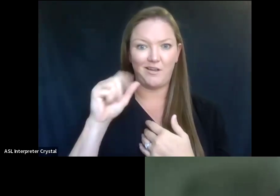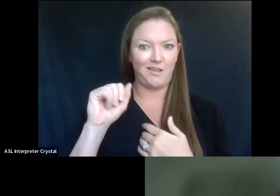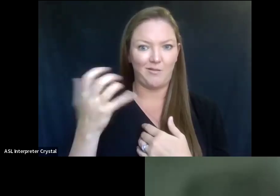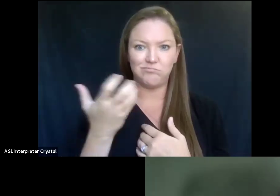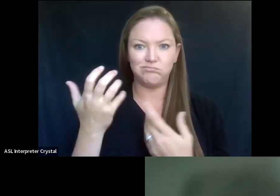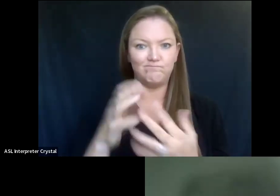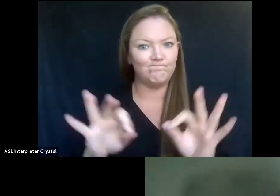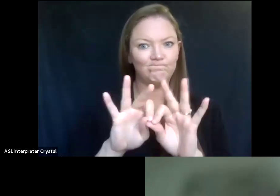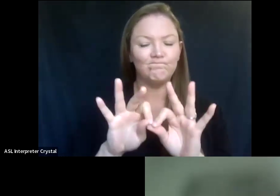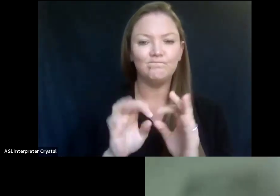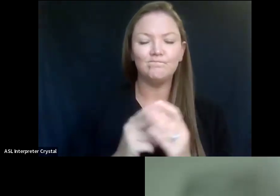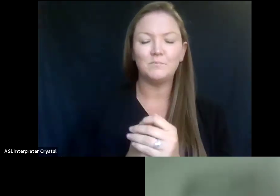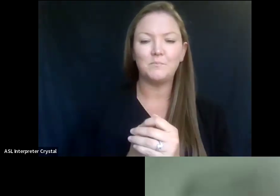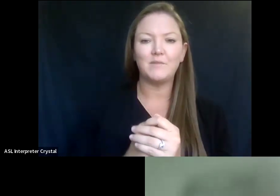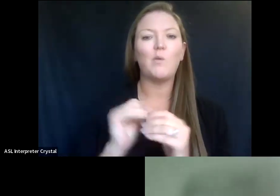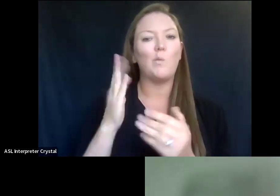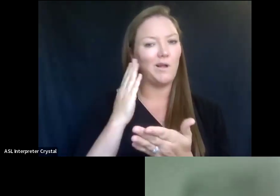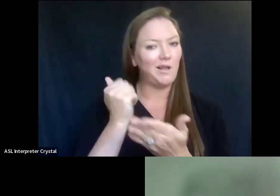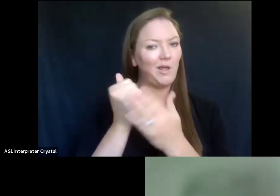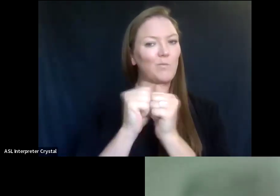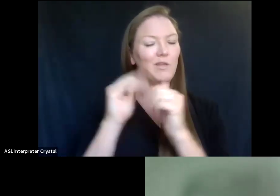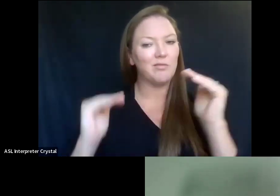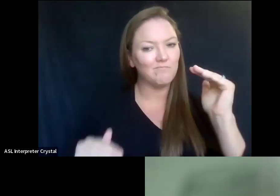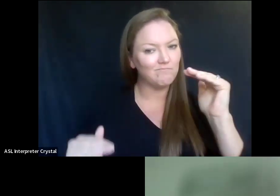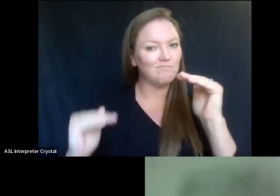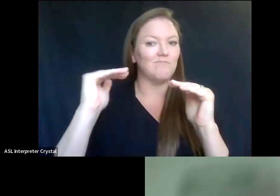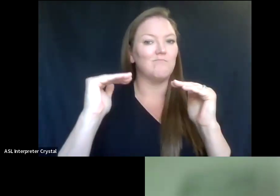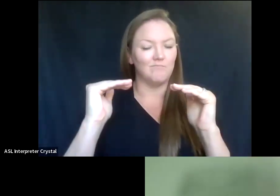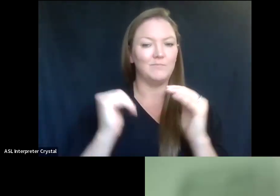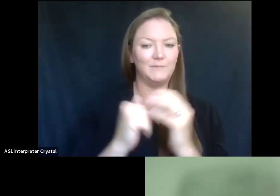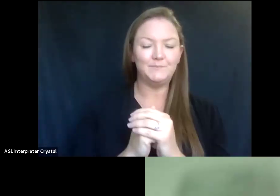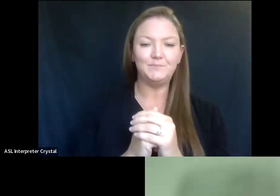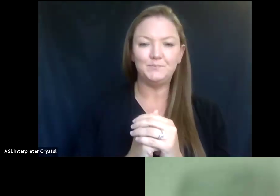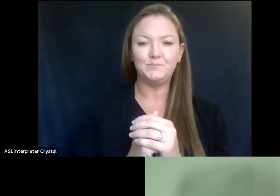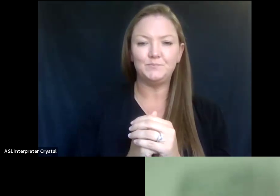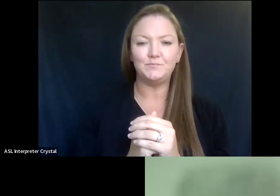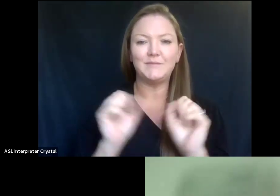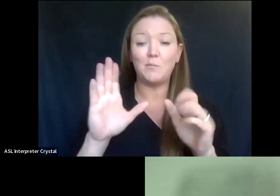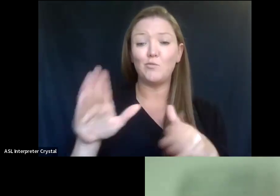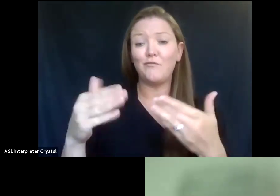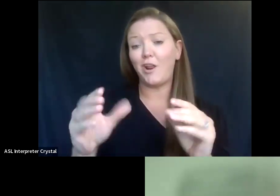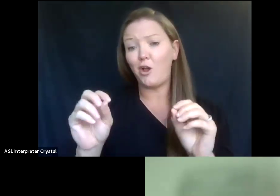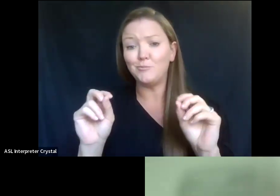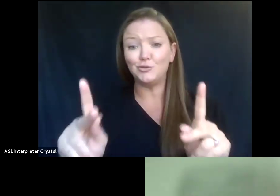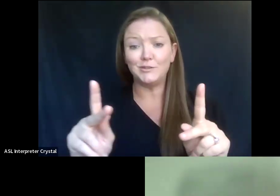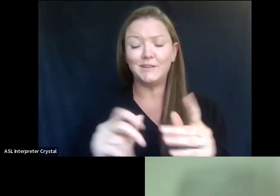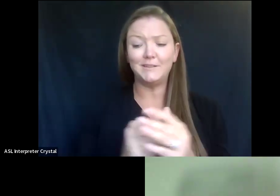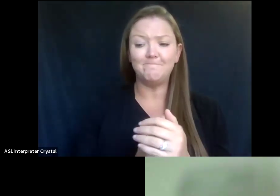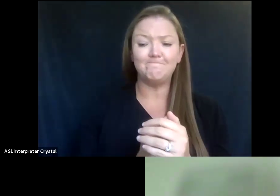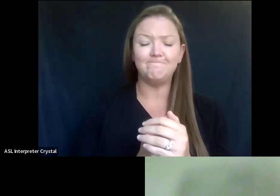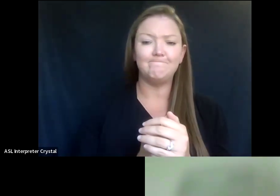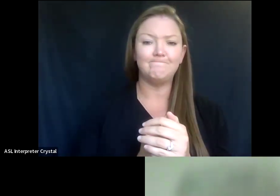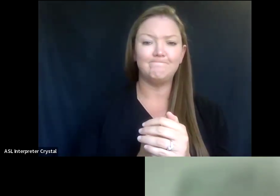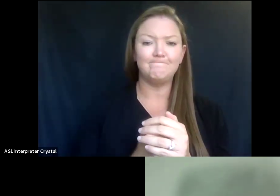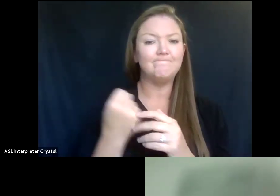could help with that and provide an opportunity and provide like, whether it's different communities